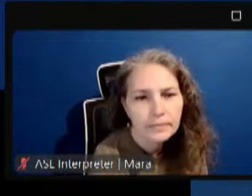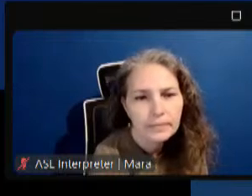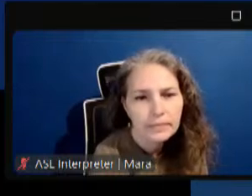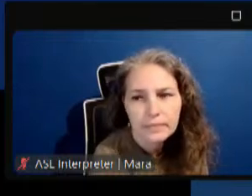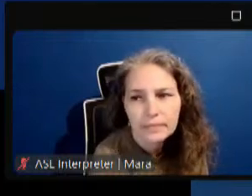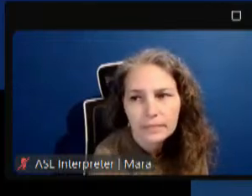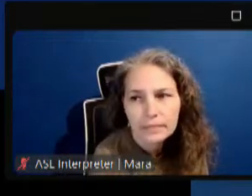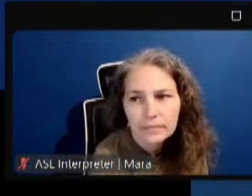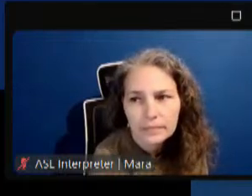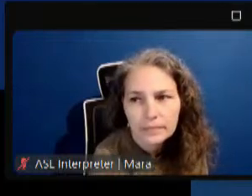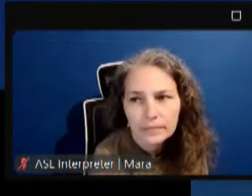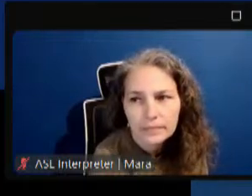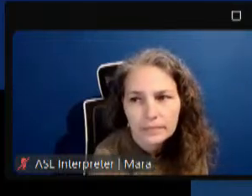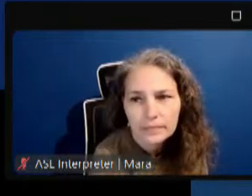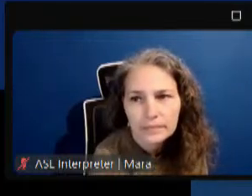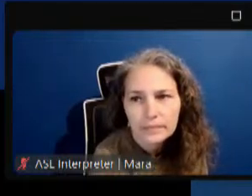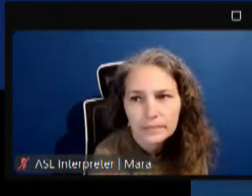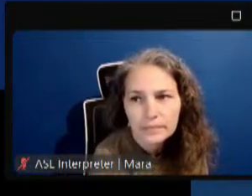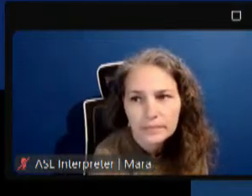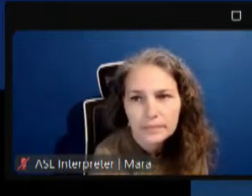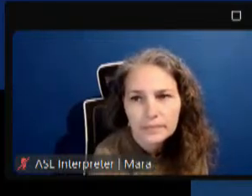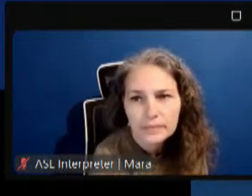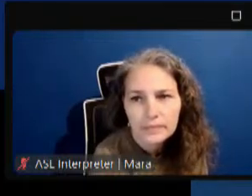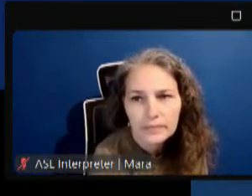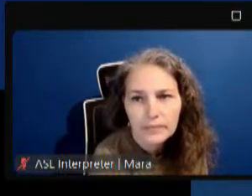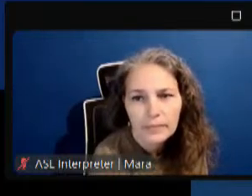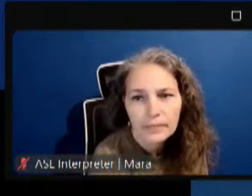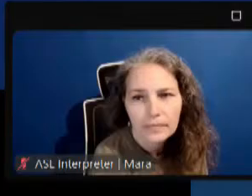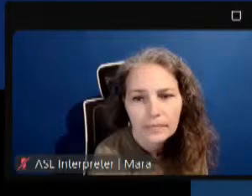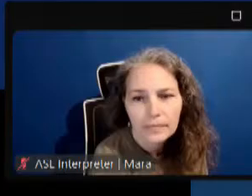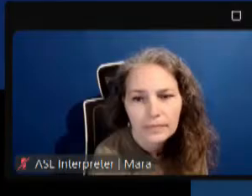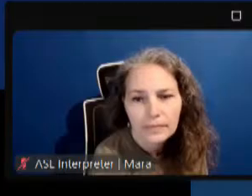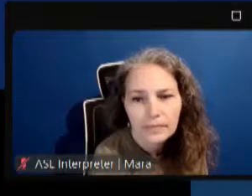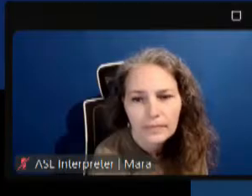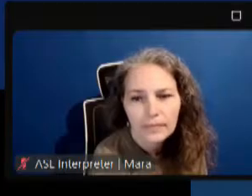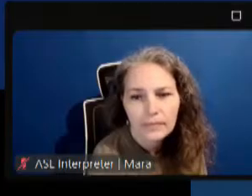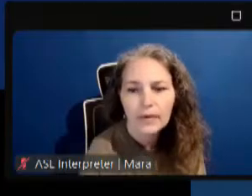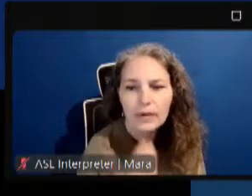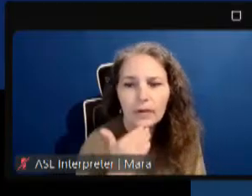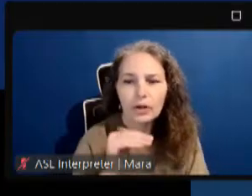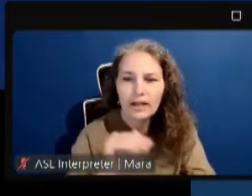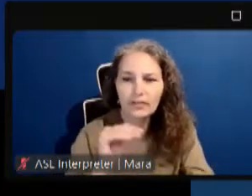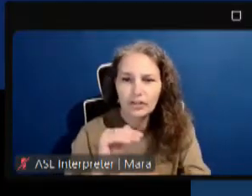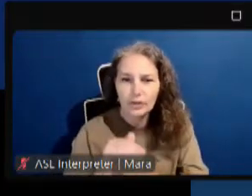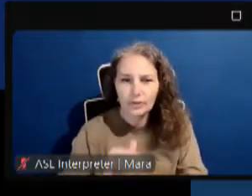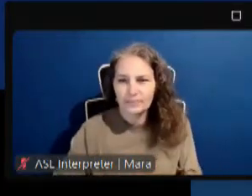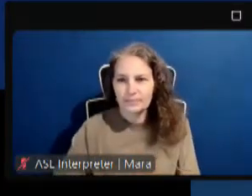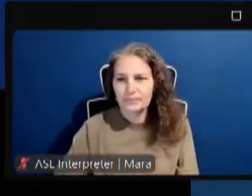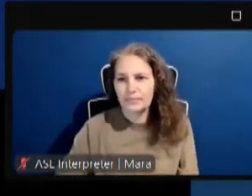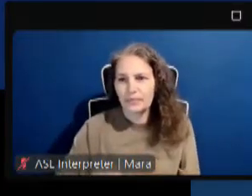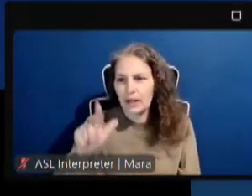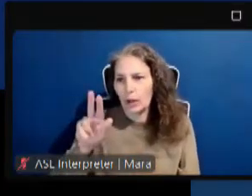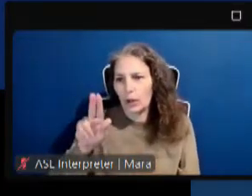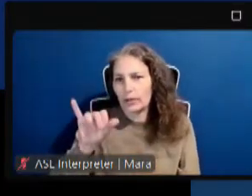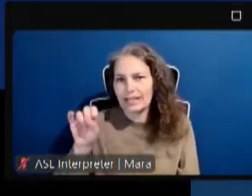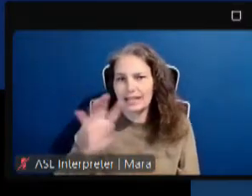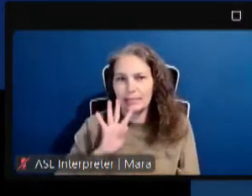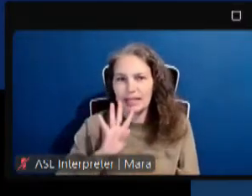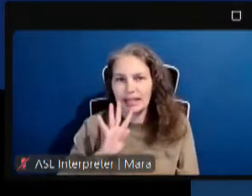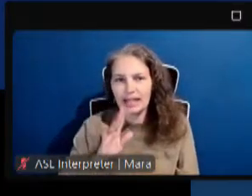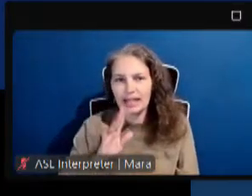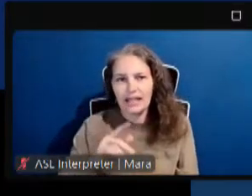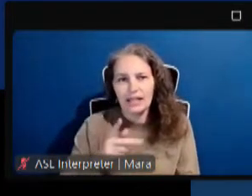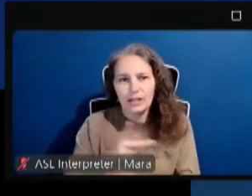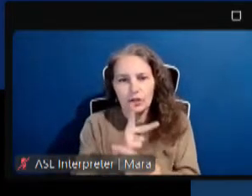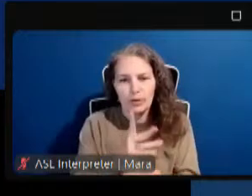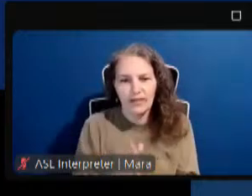Hey, good afternoon. As the supervisor mentioned, can you hear me okay? Okay, perfect. As the supervisor mentioned,